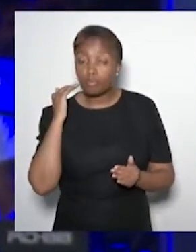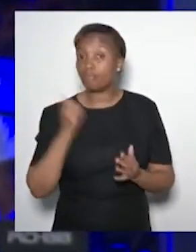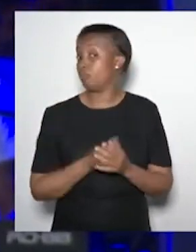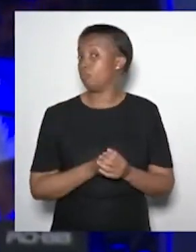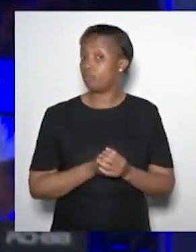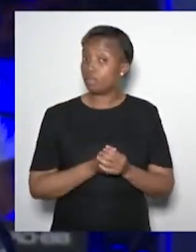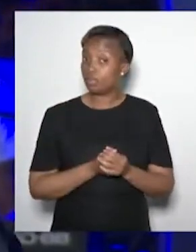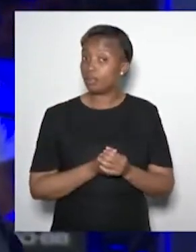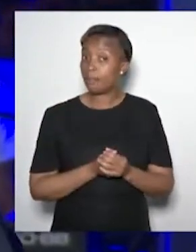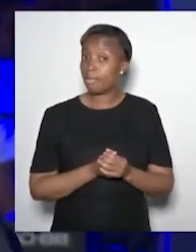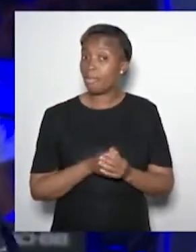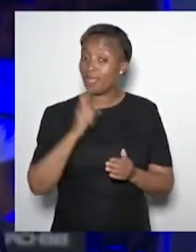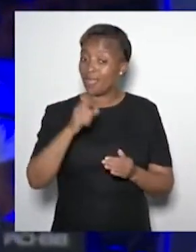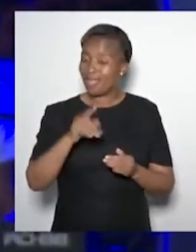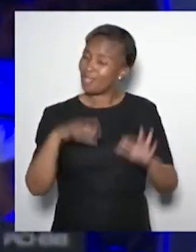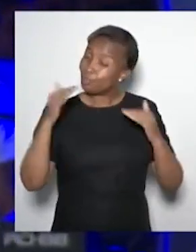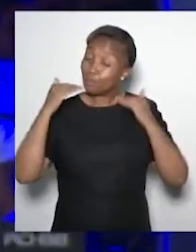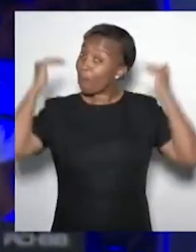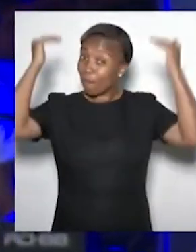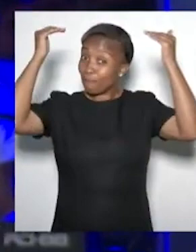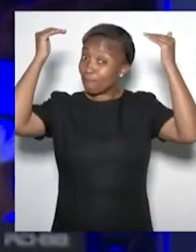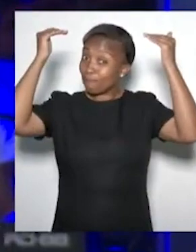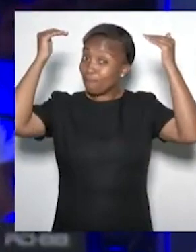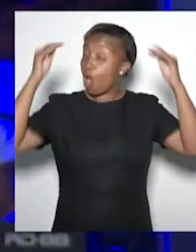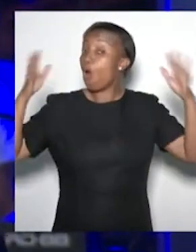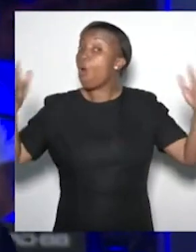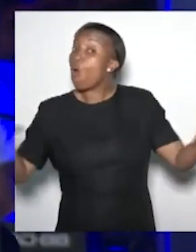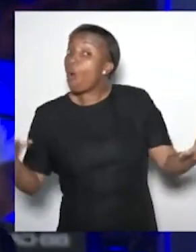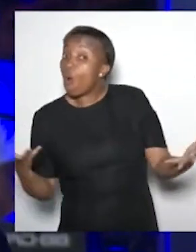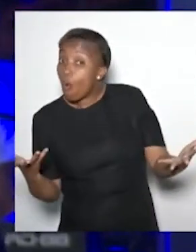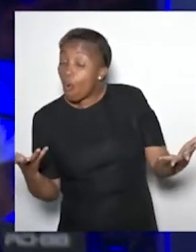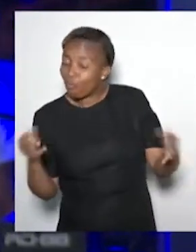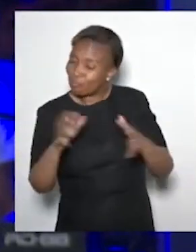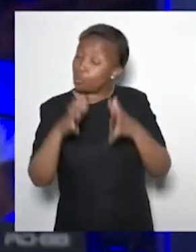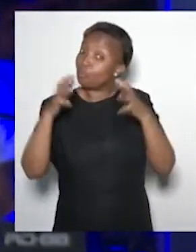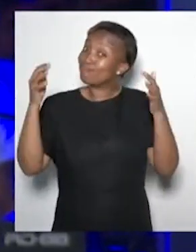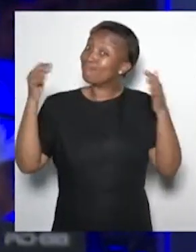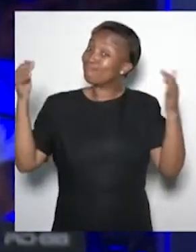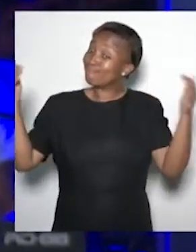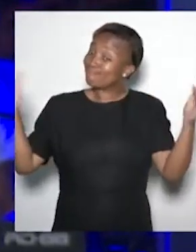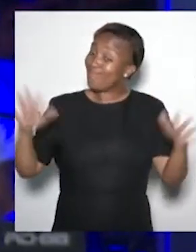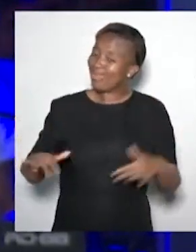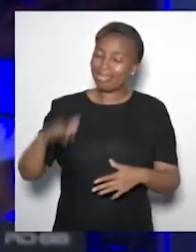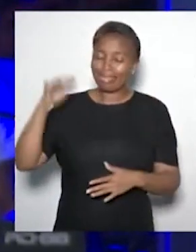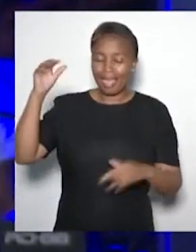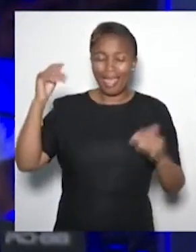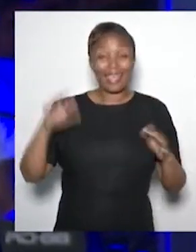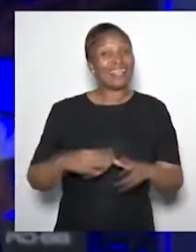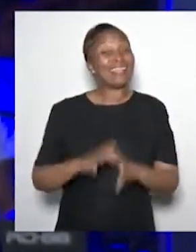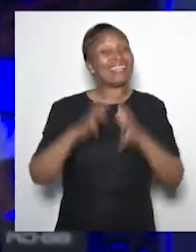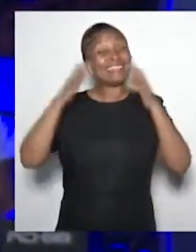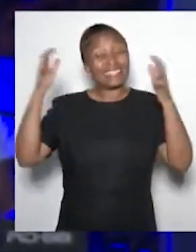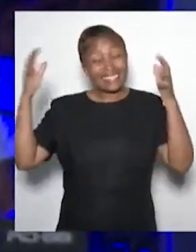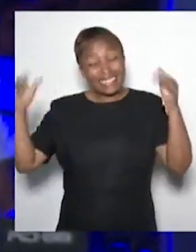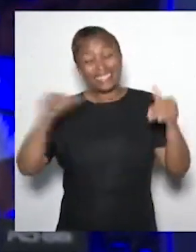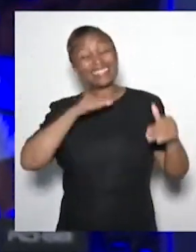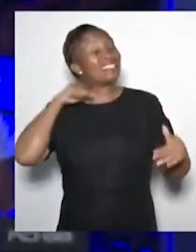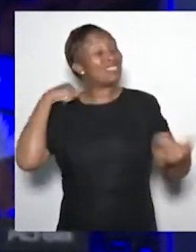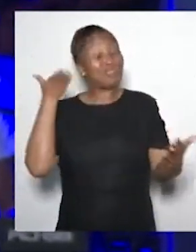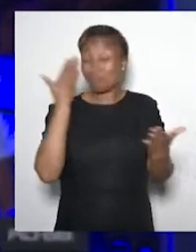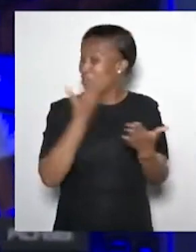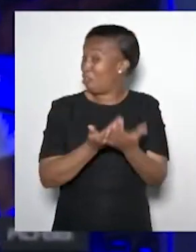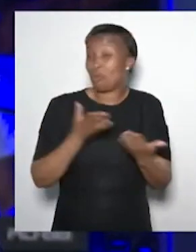and you become an elder or you become great, greatness will kill you.